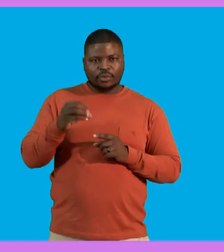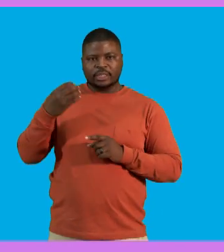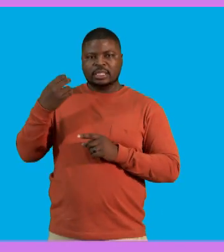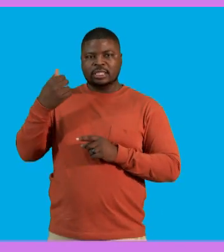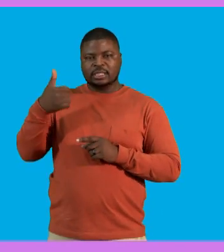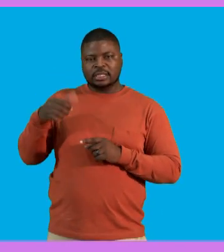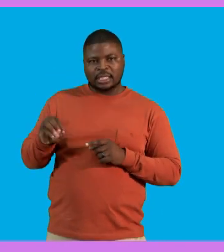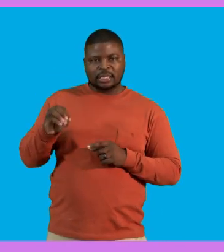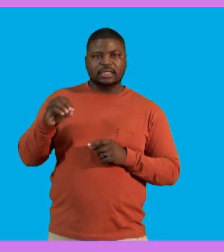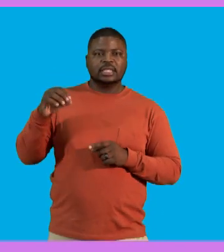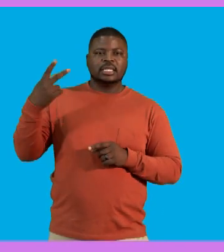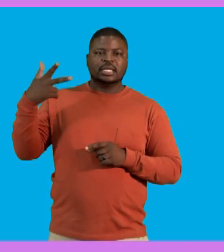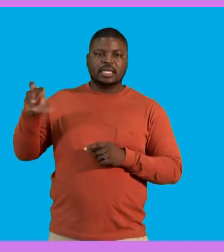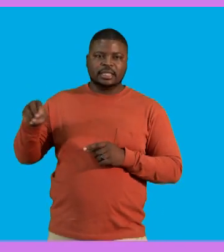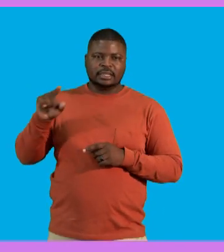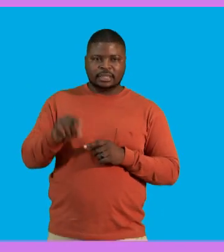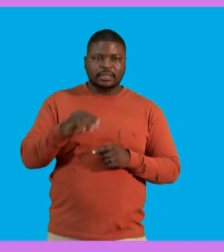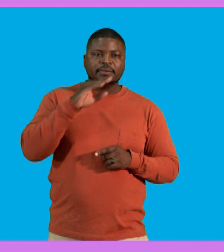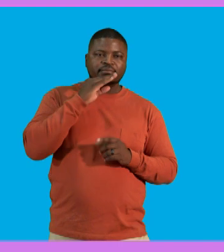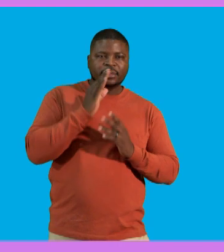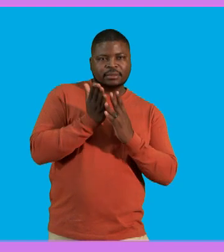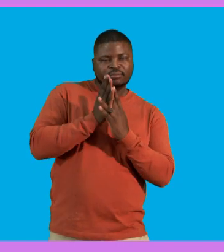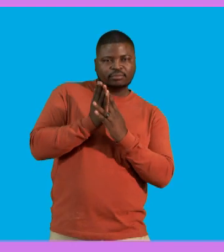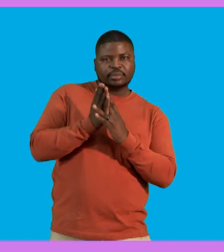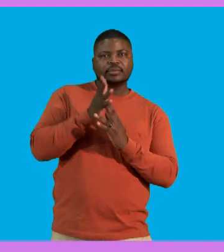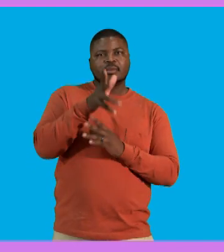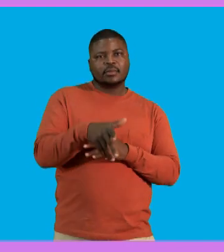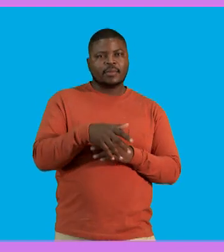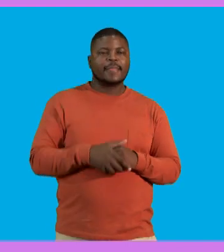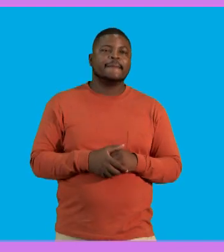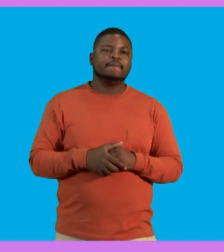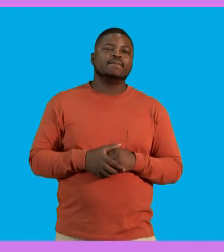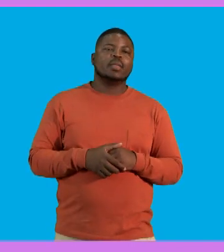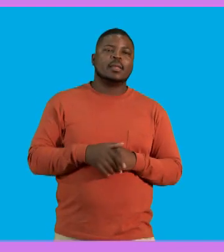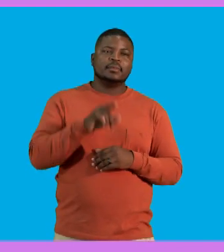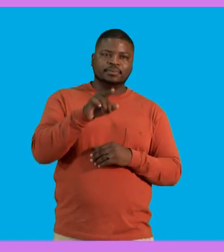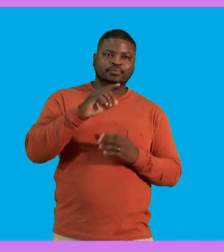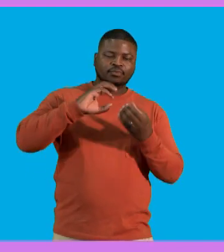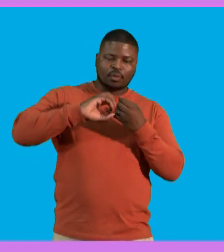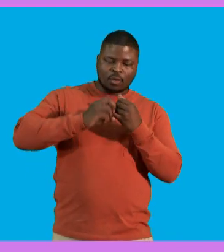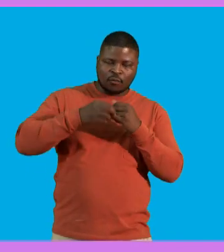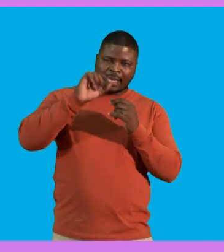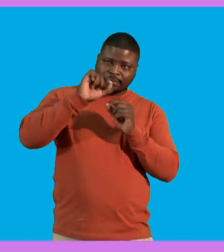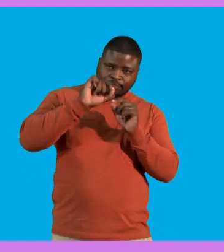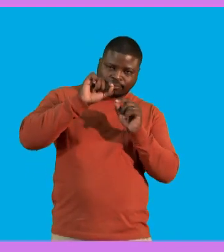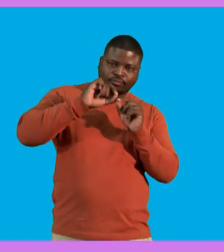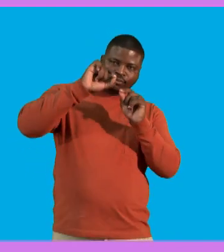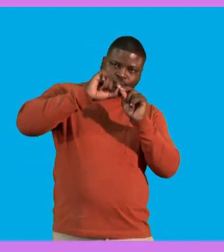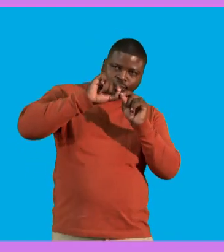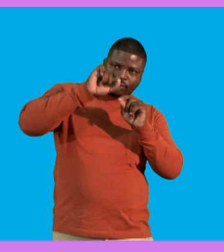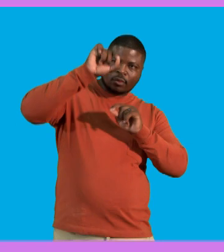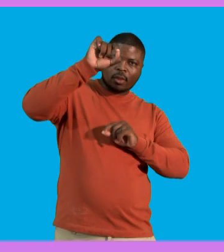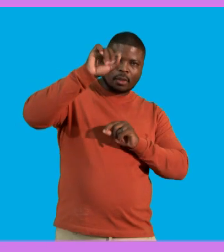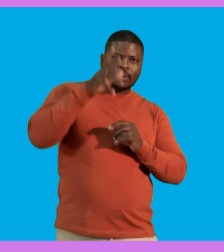estimated to be somewhere in the middle between 40 and 60. So when we draw our line, we try to be as accurate